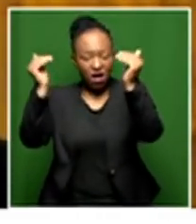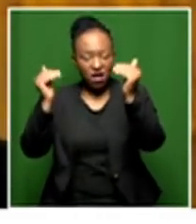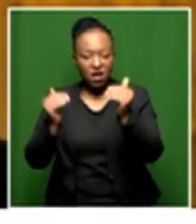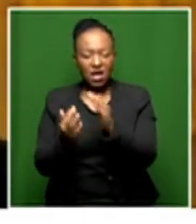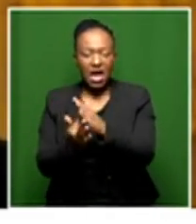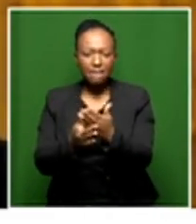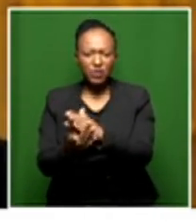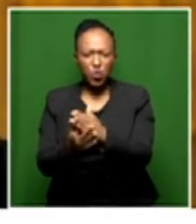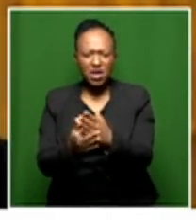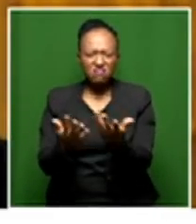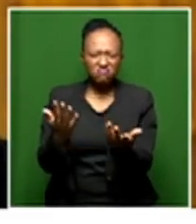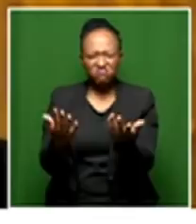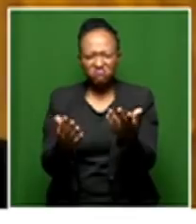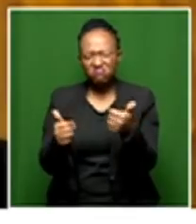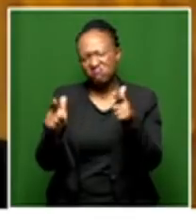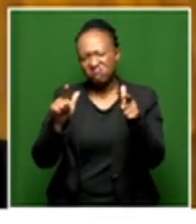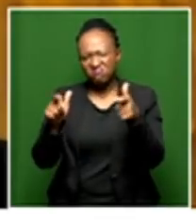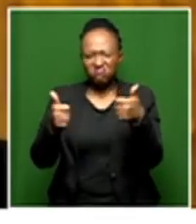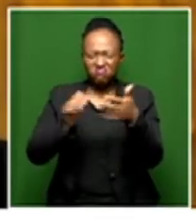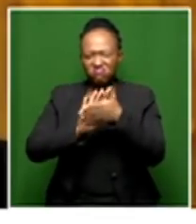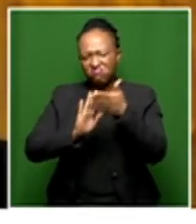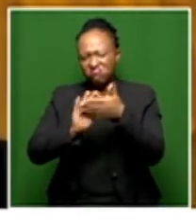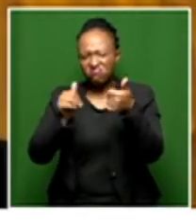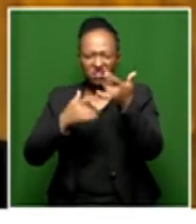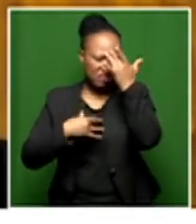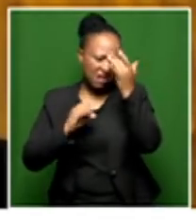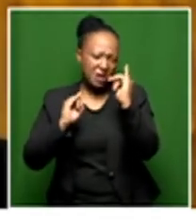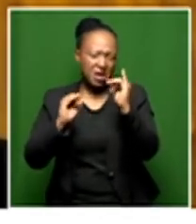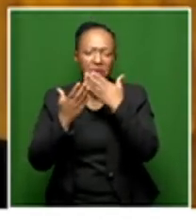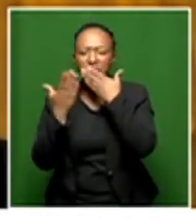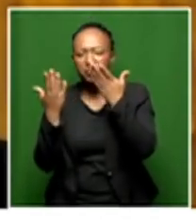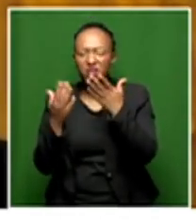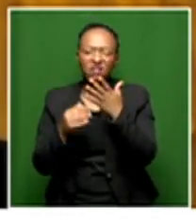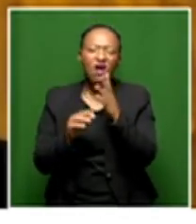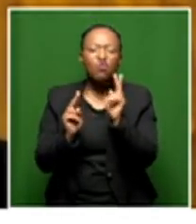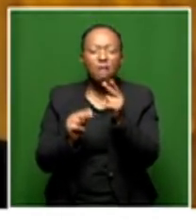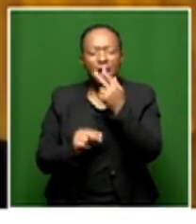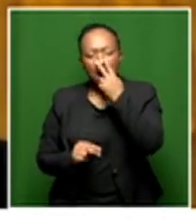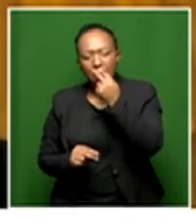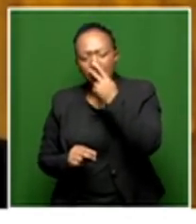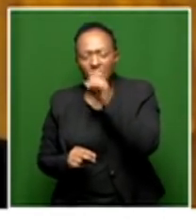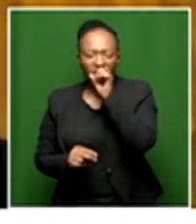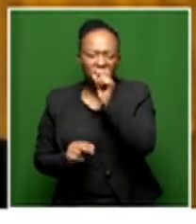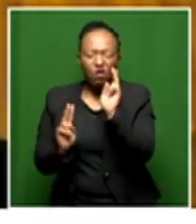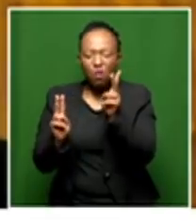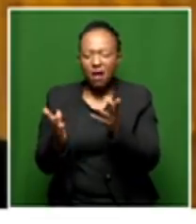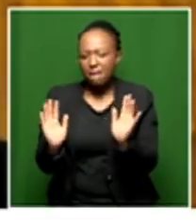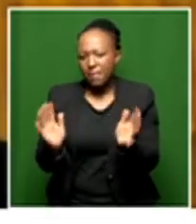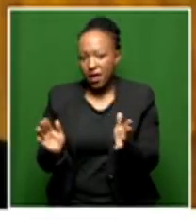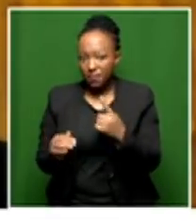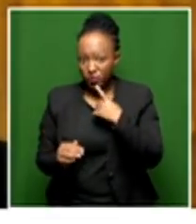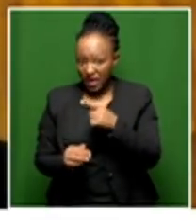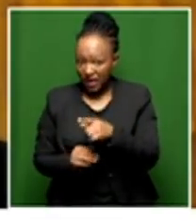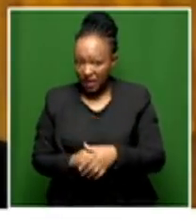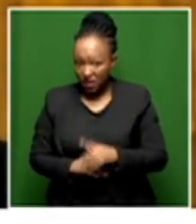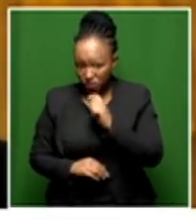between, they tend to handle it or be asymptomatic or have your common cold and flu symptom. Is that pretty much so what this